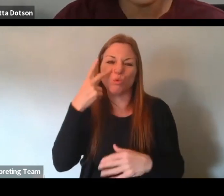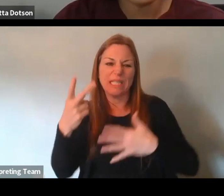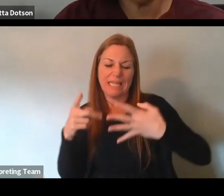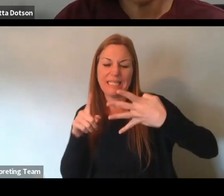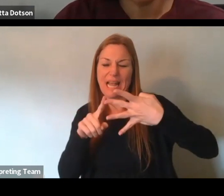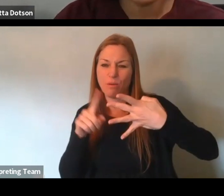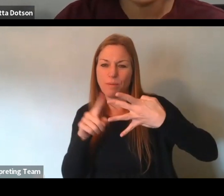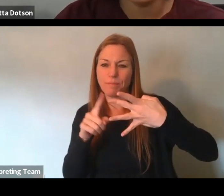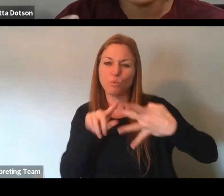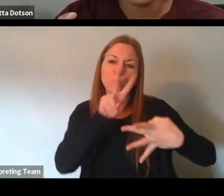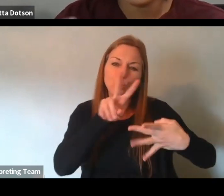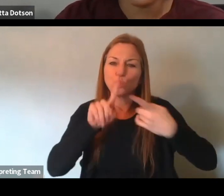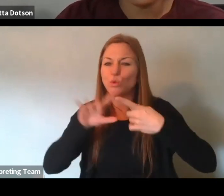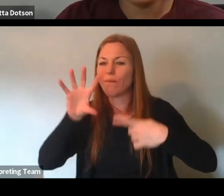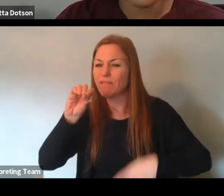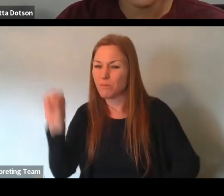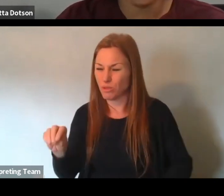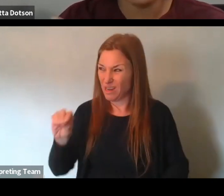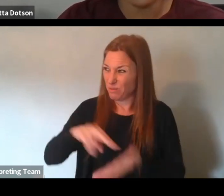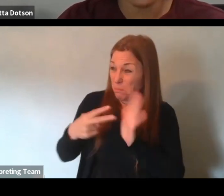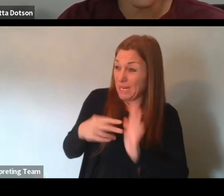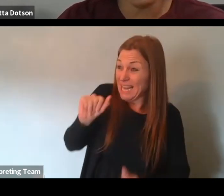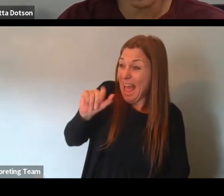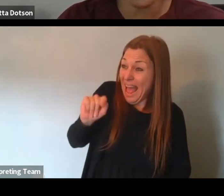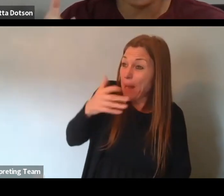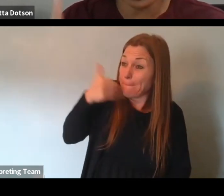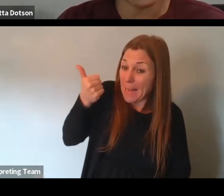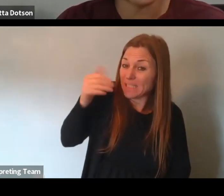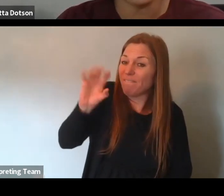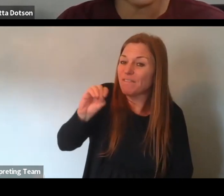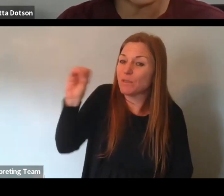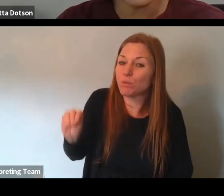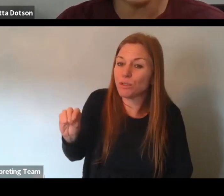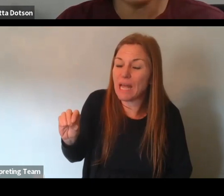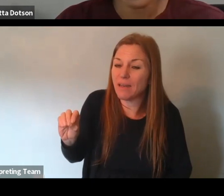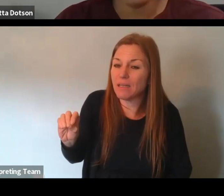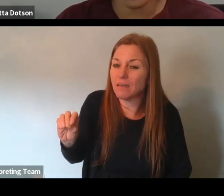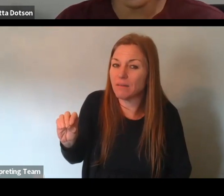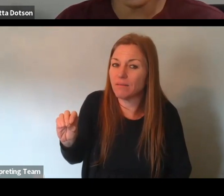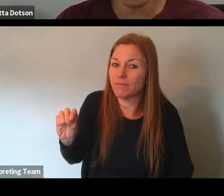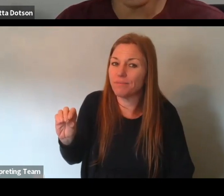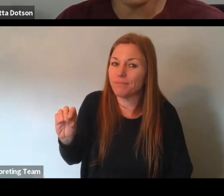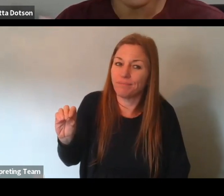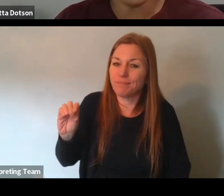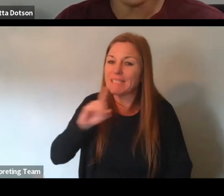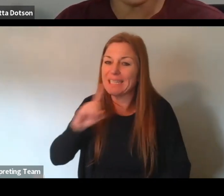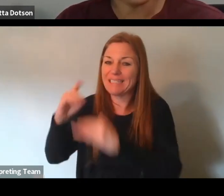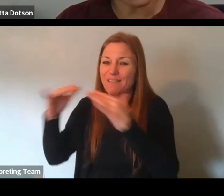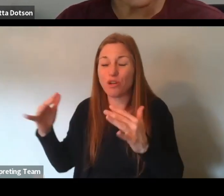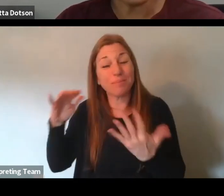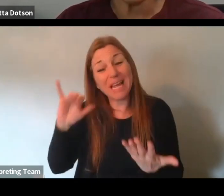should probably put individual numbers in here because it looks deceptive to show 50% because only one study was that